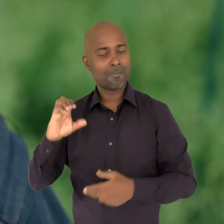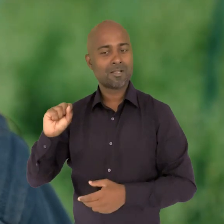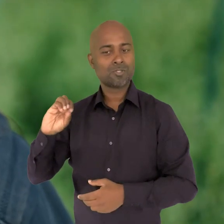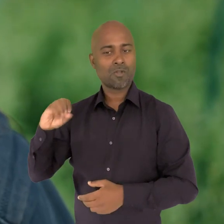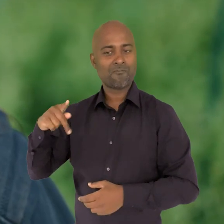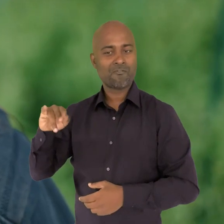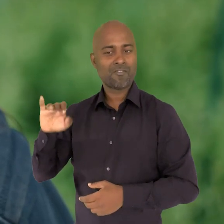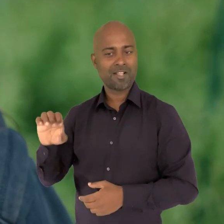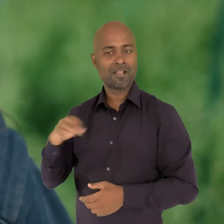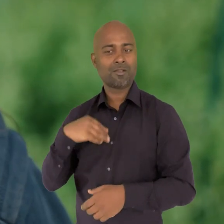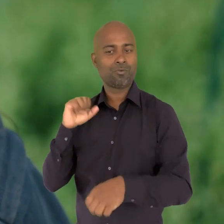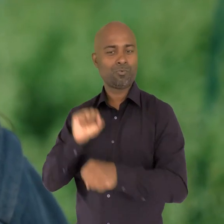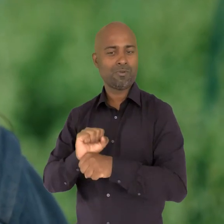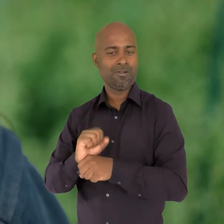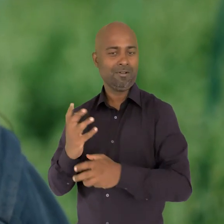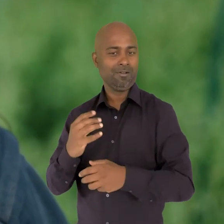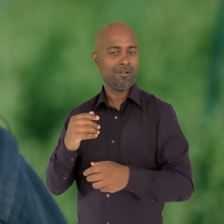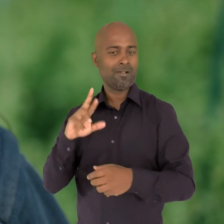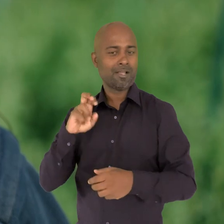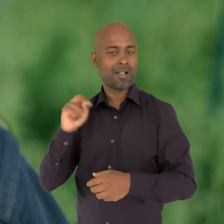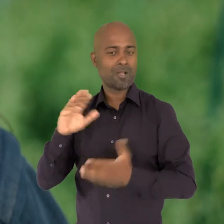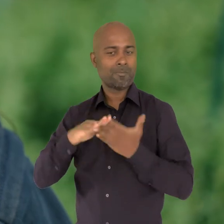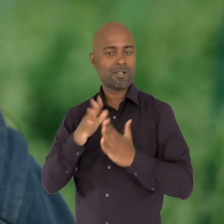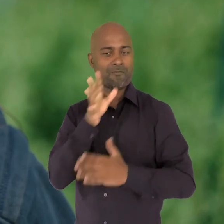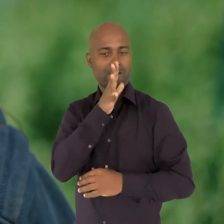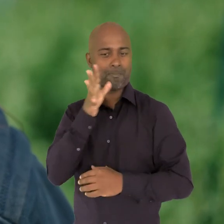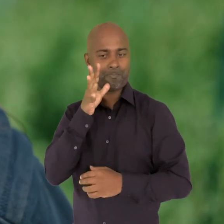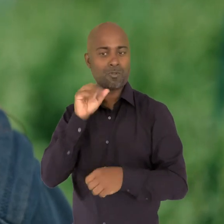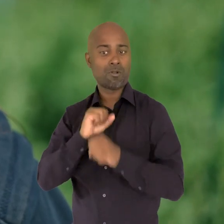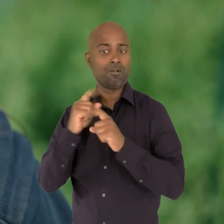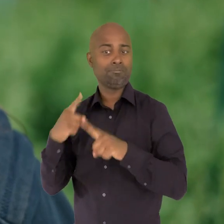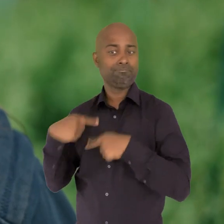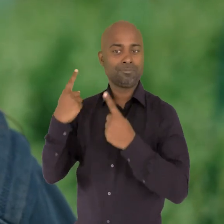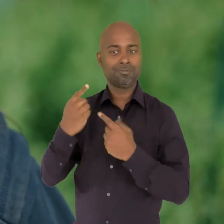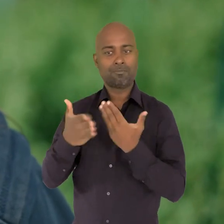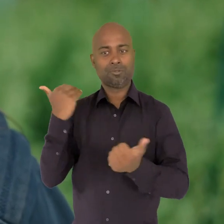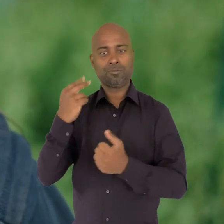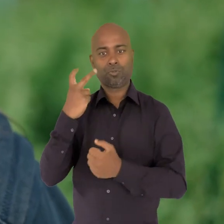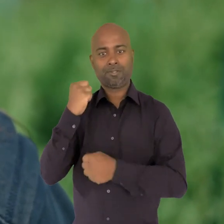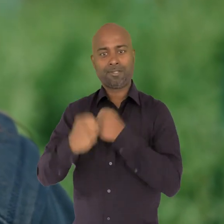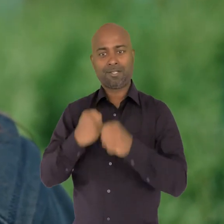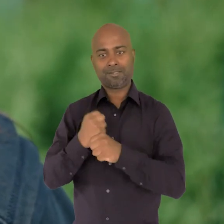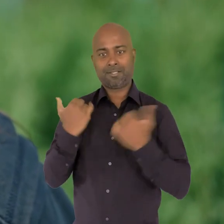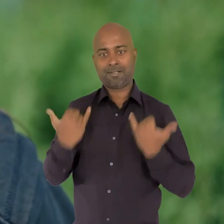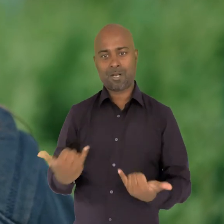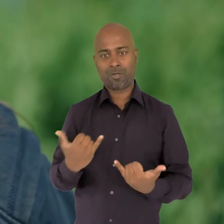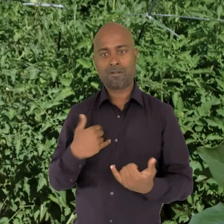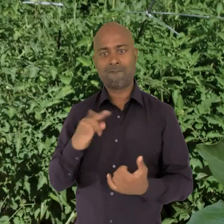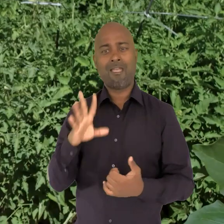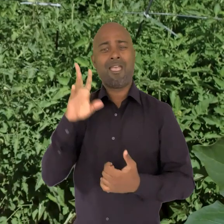Sophie. I work at Reena Community Farm. I worked for about 2 years